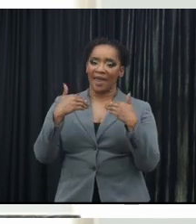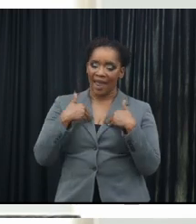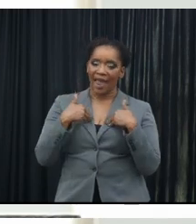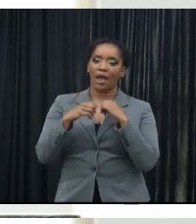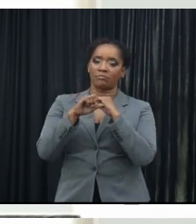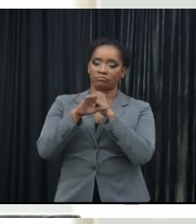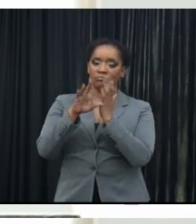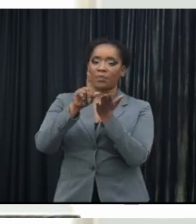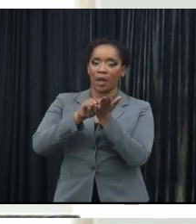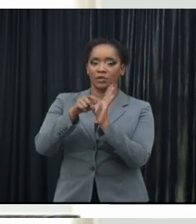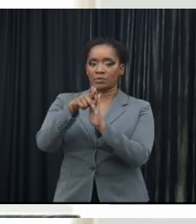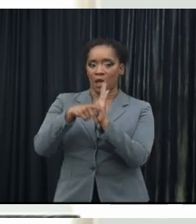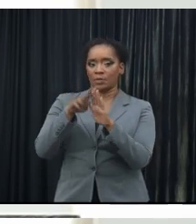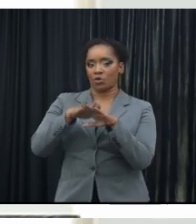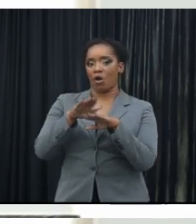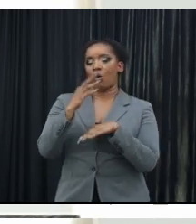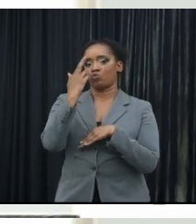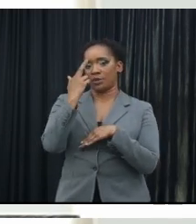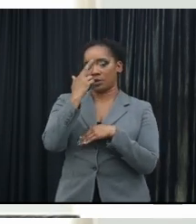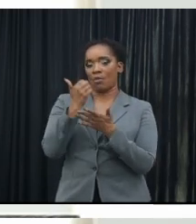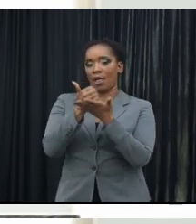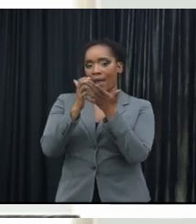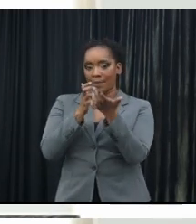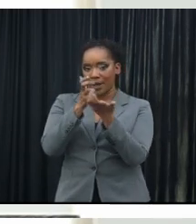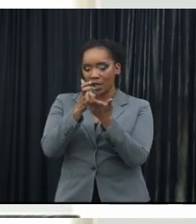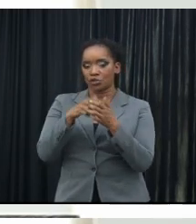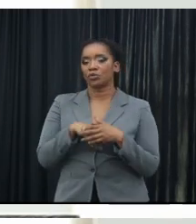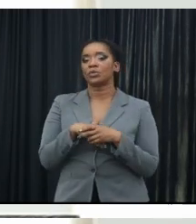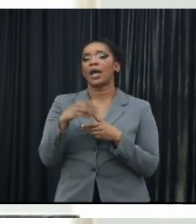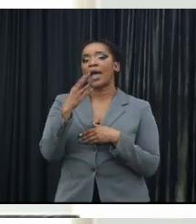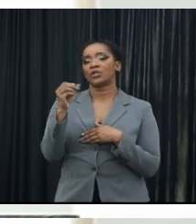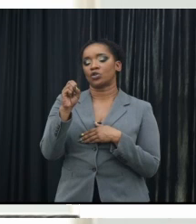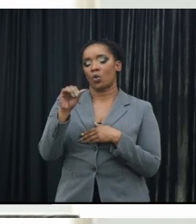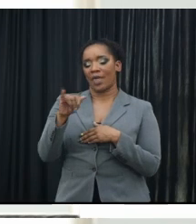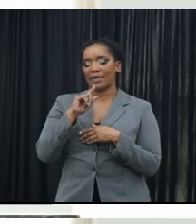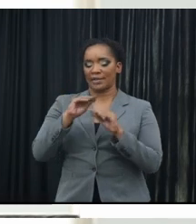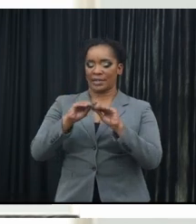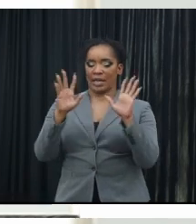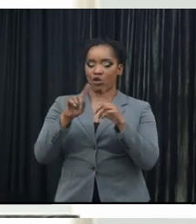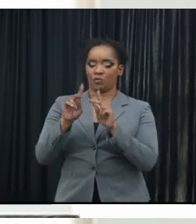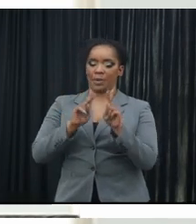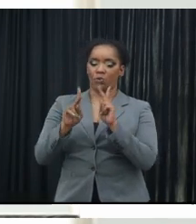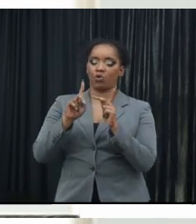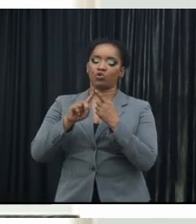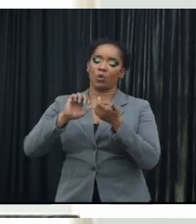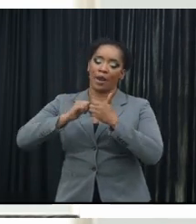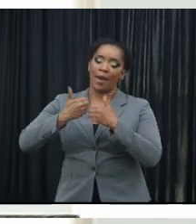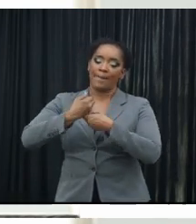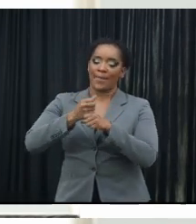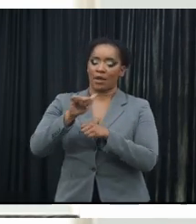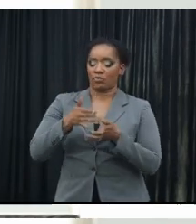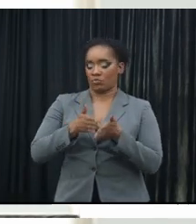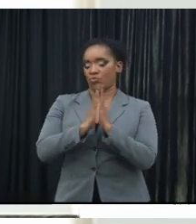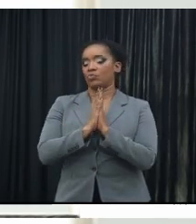reasonable accommodations and reasonable modifications, so it's clear to individuals how they can make those requests and the method of